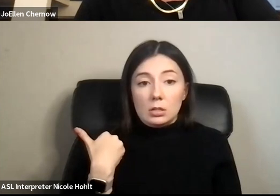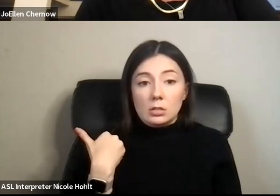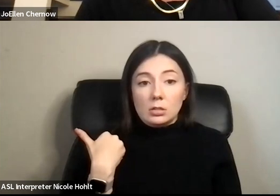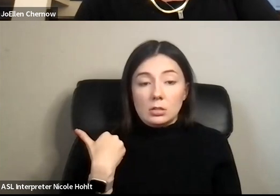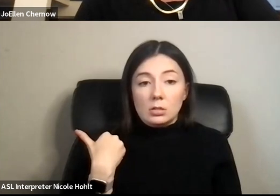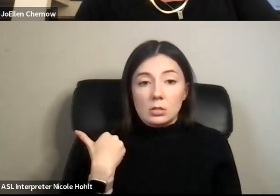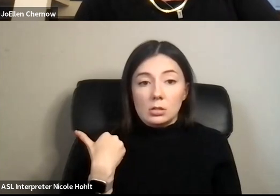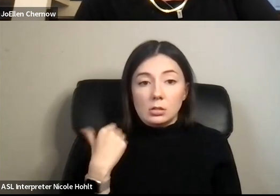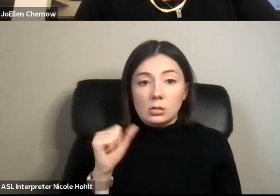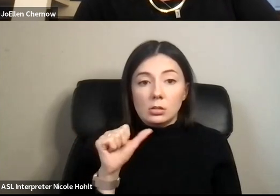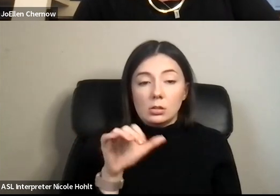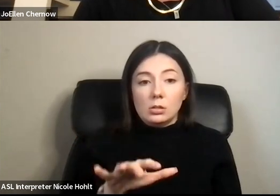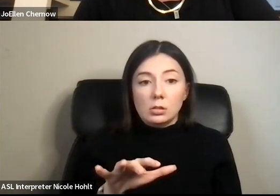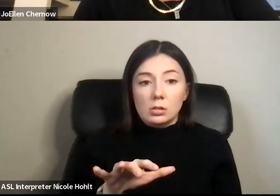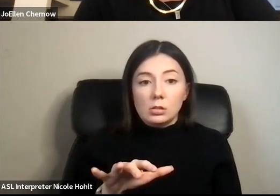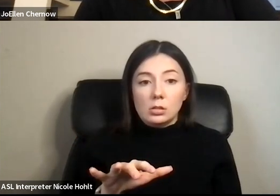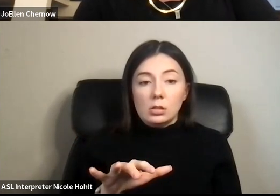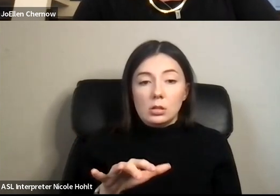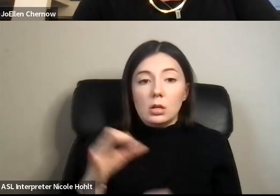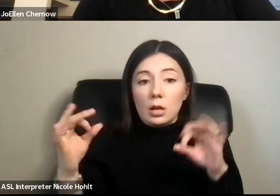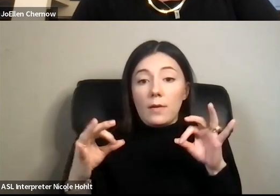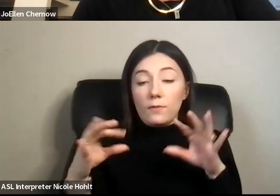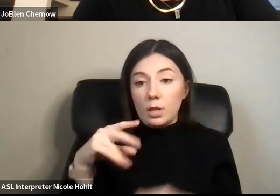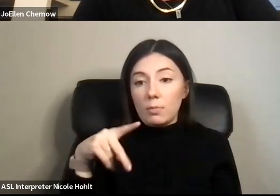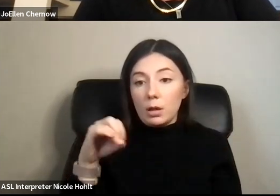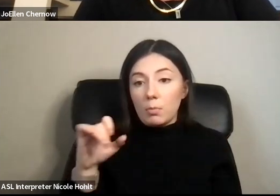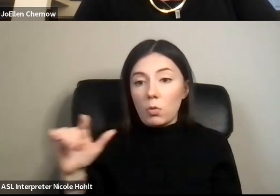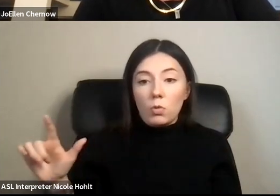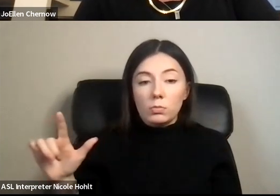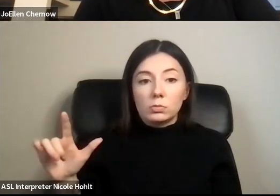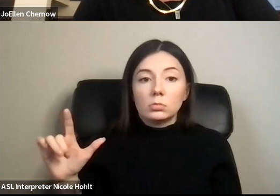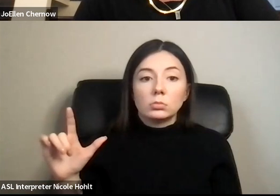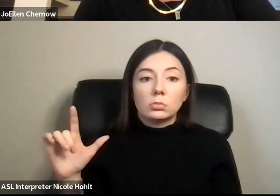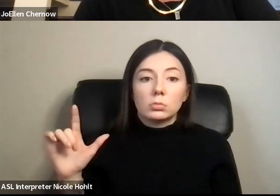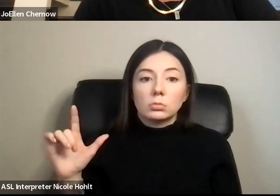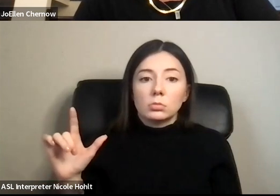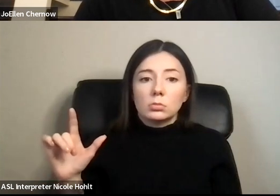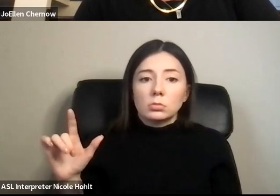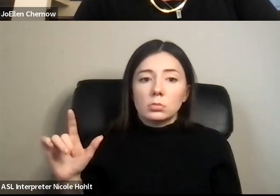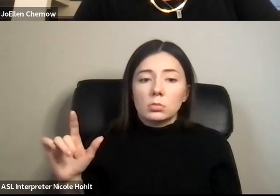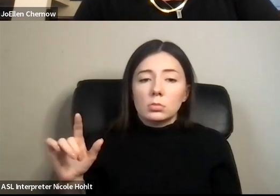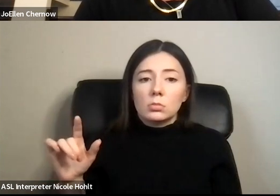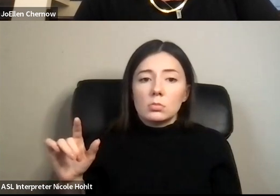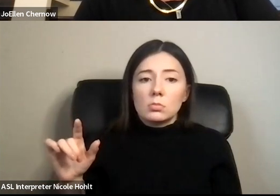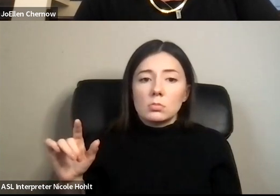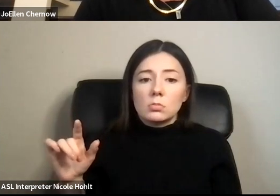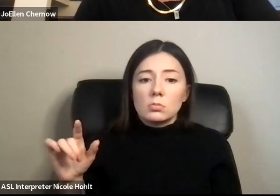in there's a feedback poll for you to finish about the talk.